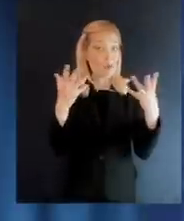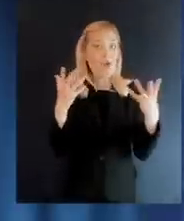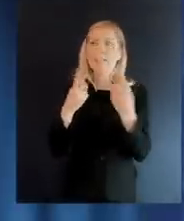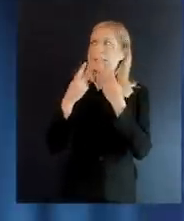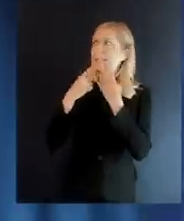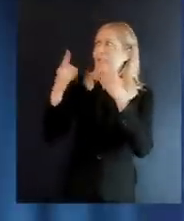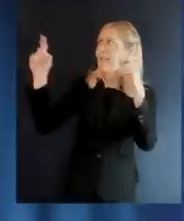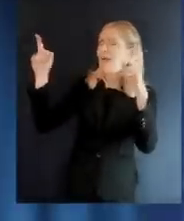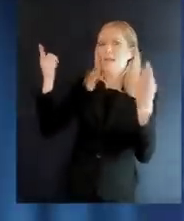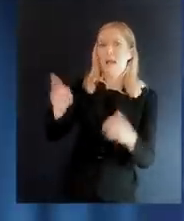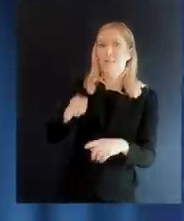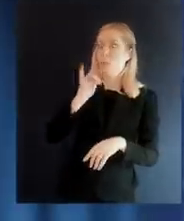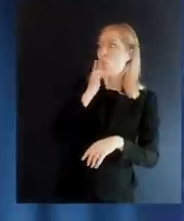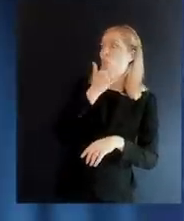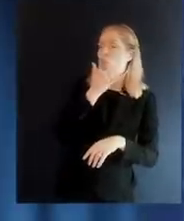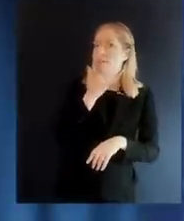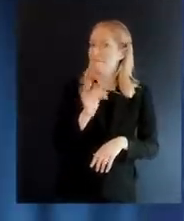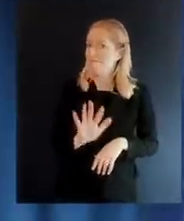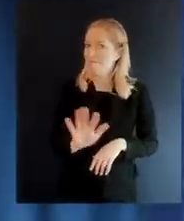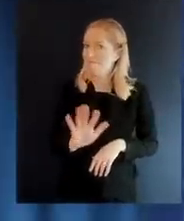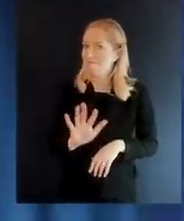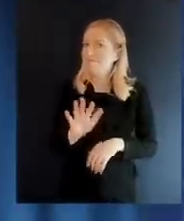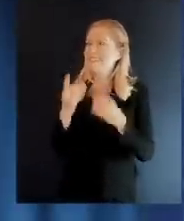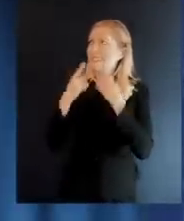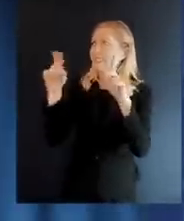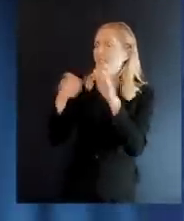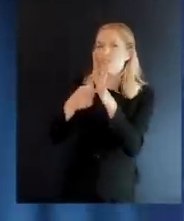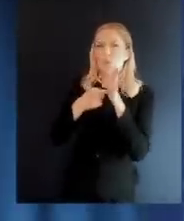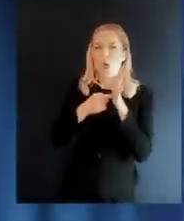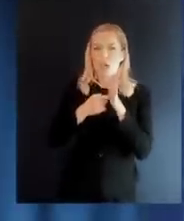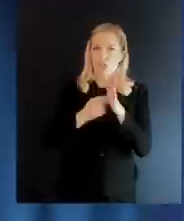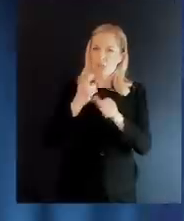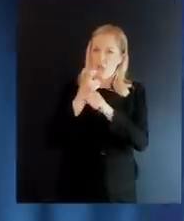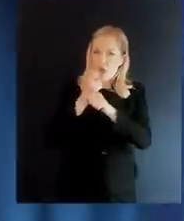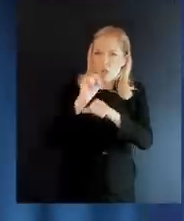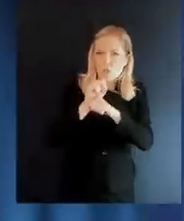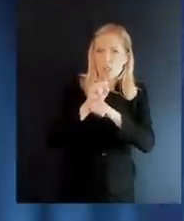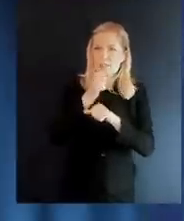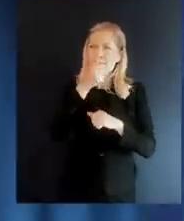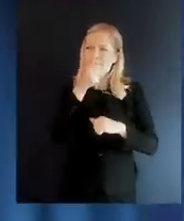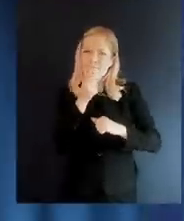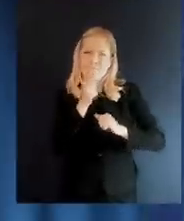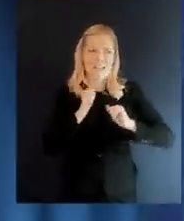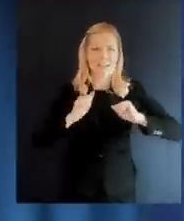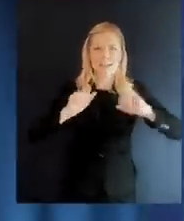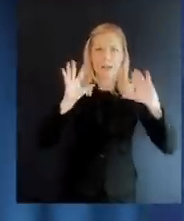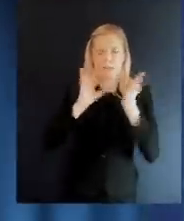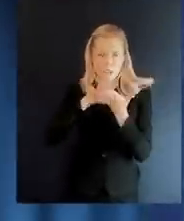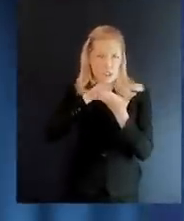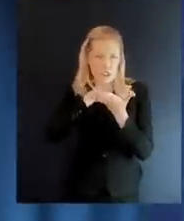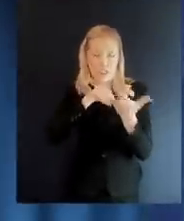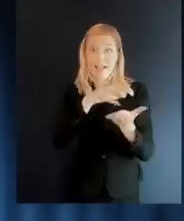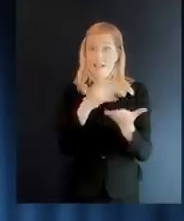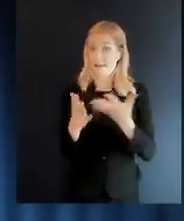learning, sacrifice, and most of all, love of what you are doing or learning to